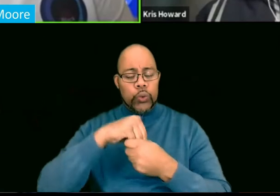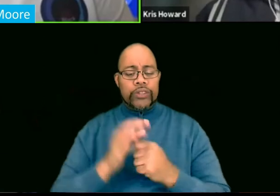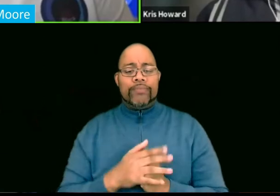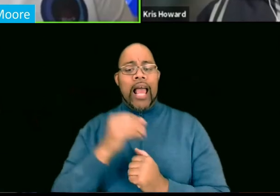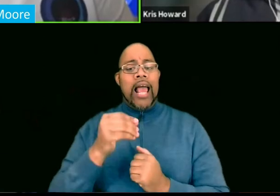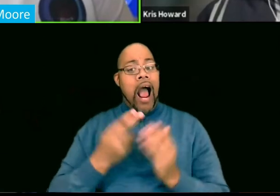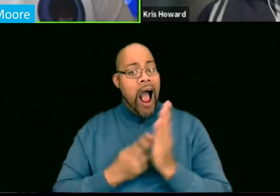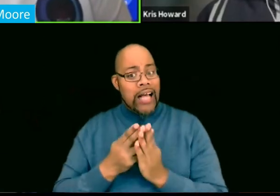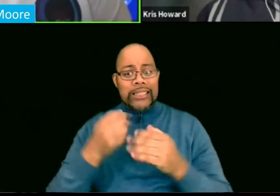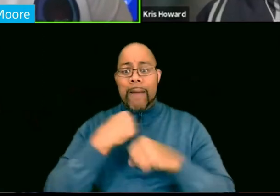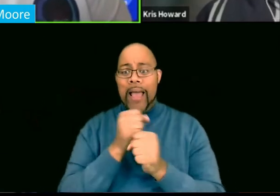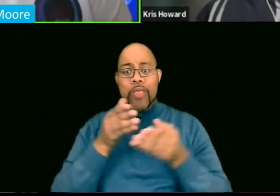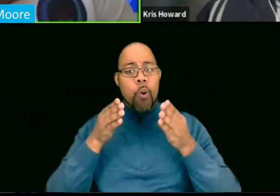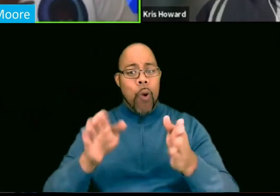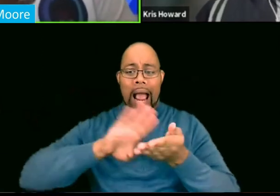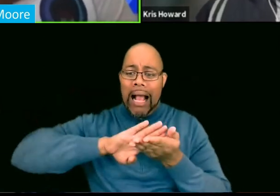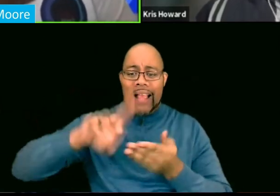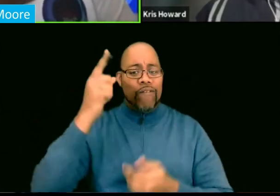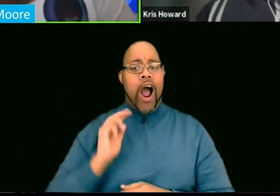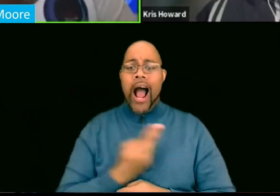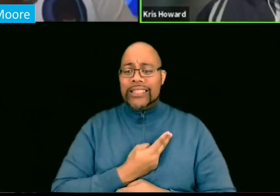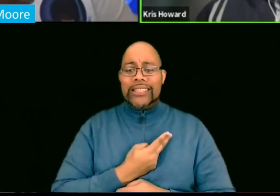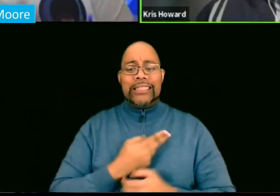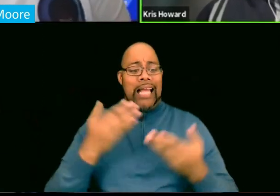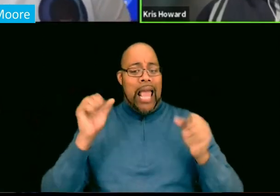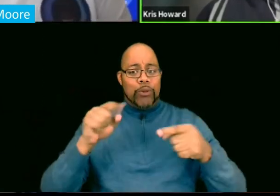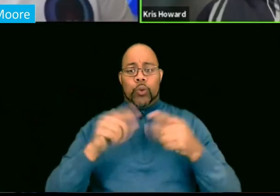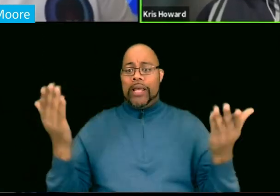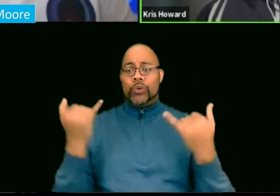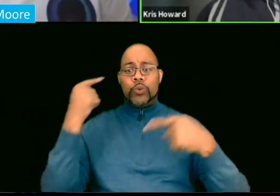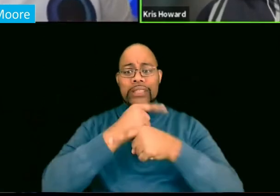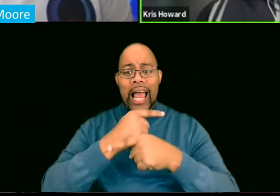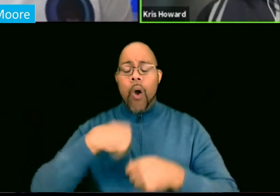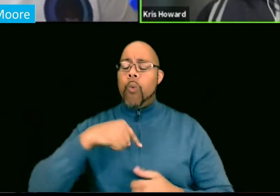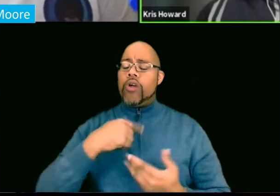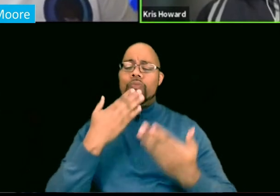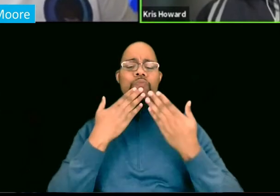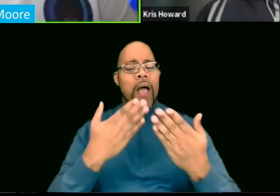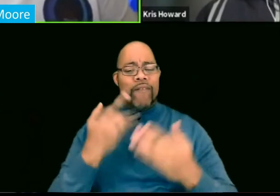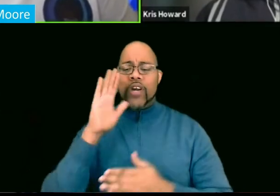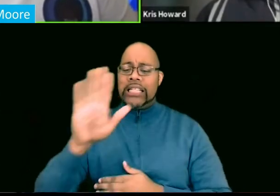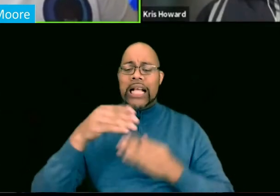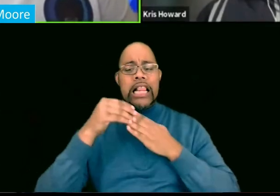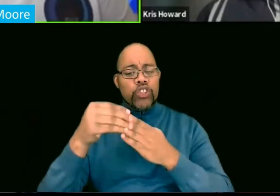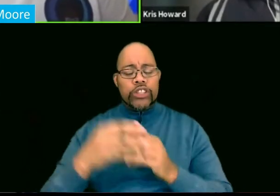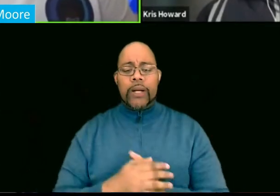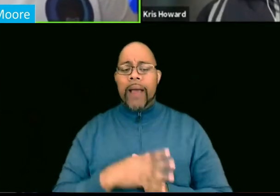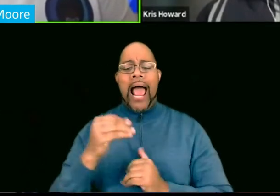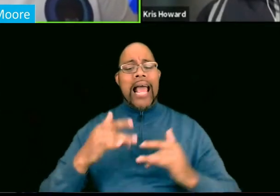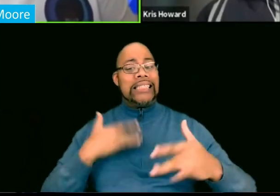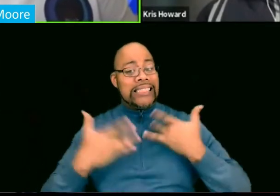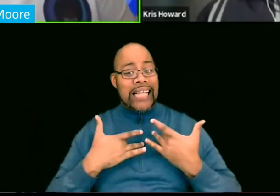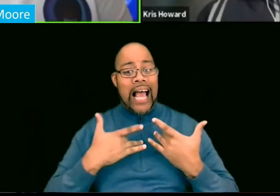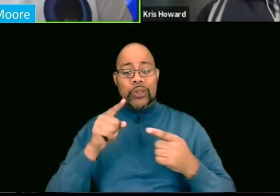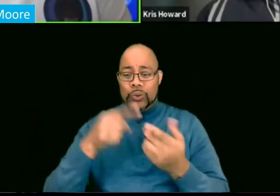and inclusion and has honestly made the path clear for us to be here today. We are so grateful for his leadership